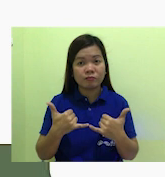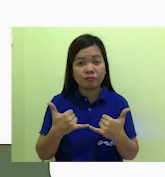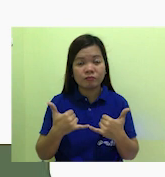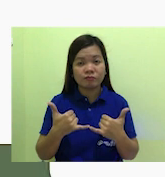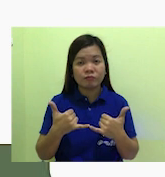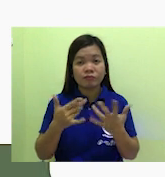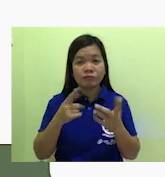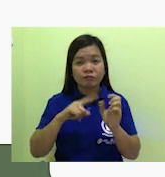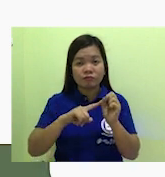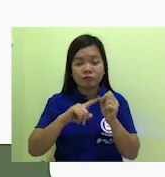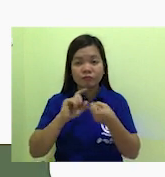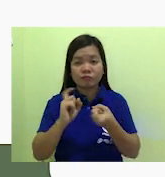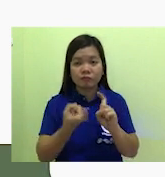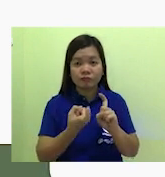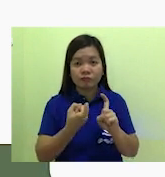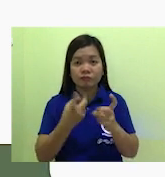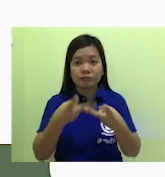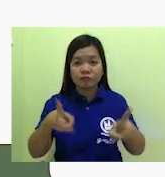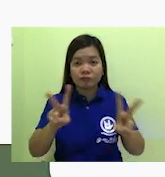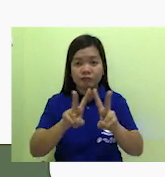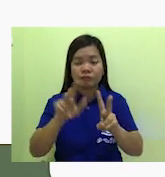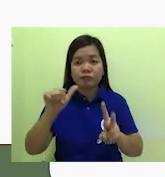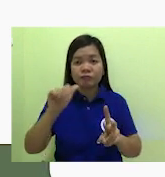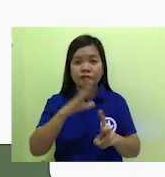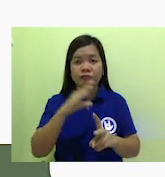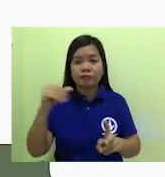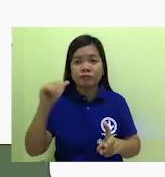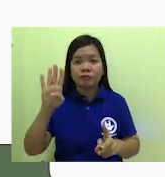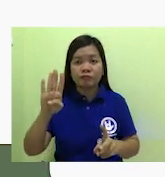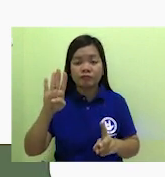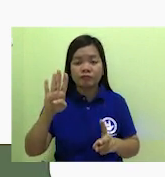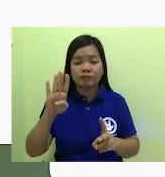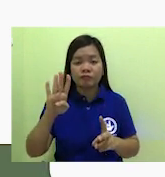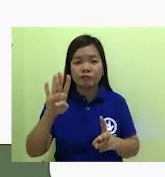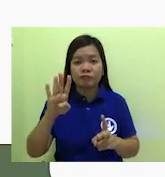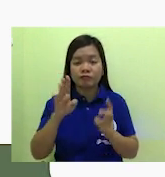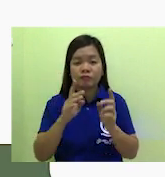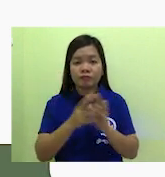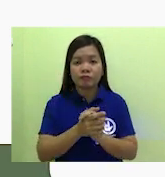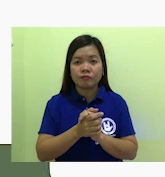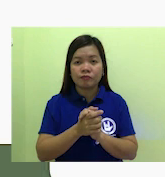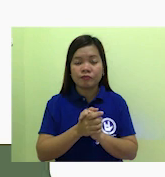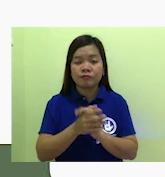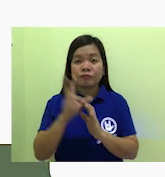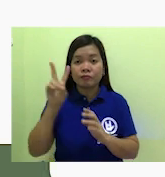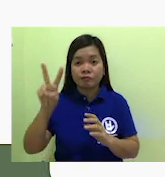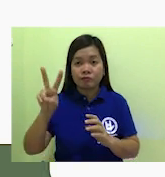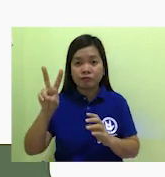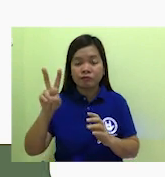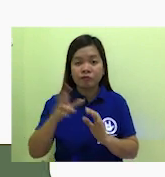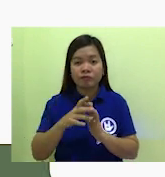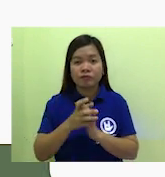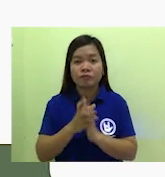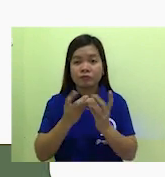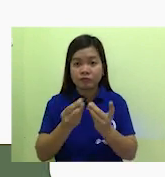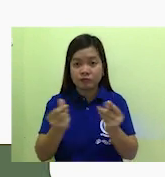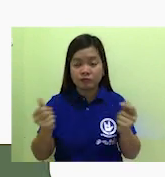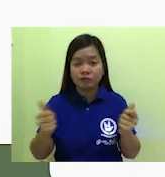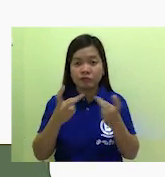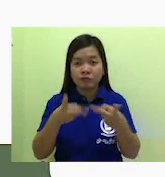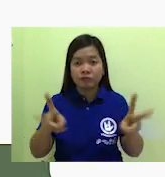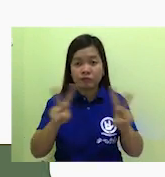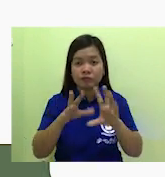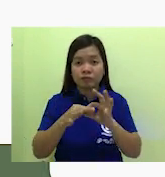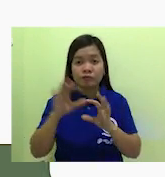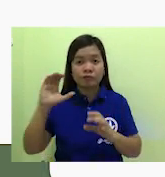Now, we will substitute the values of a and b respectively in equation 2 to solve